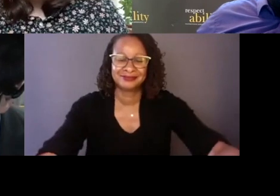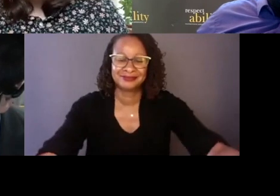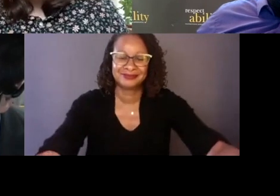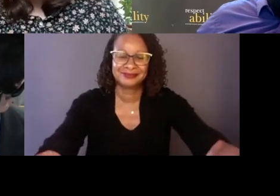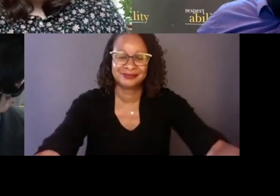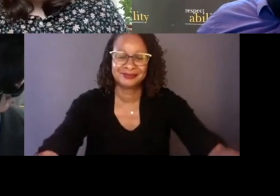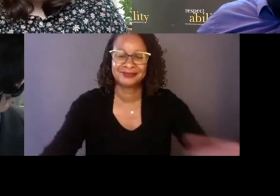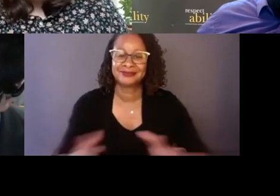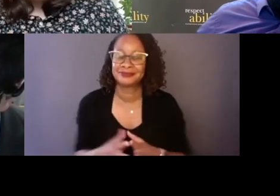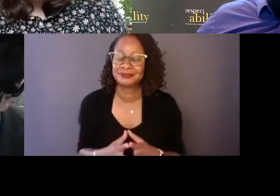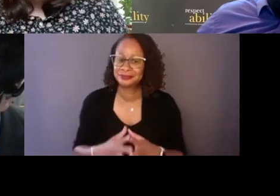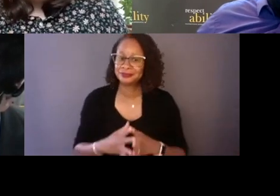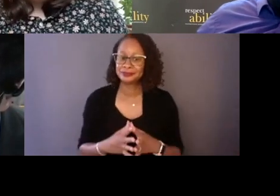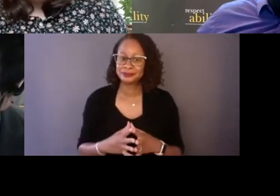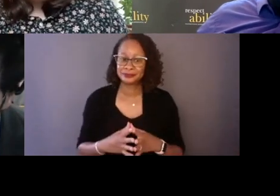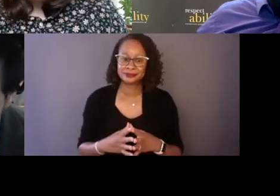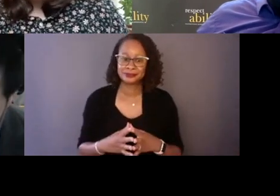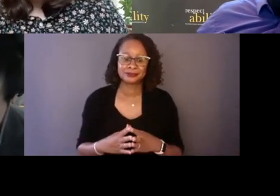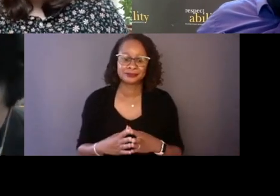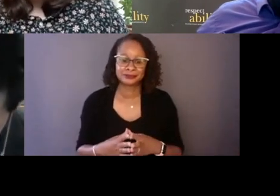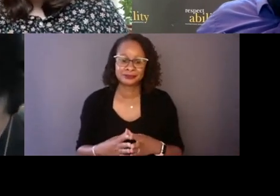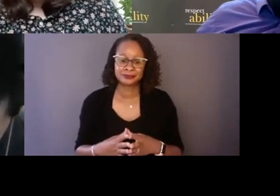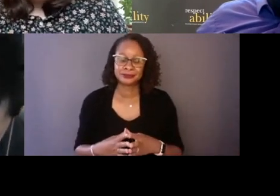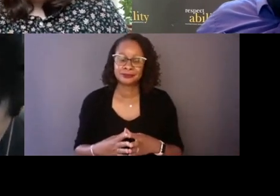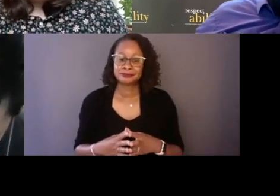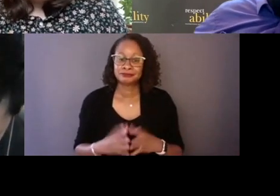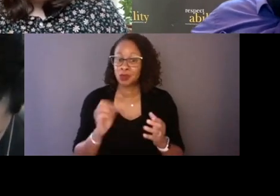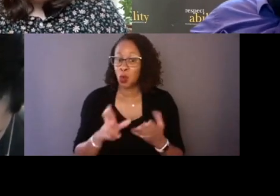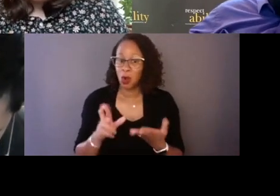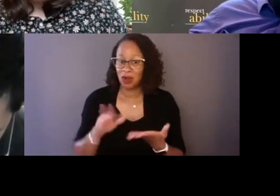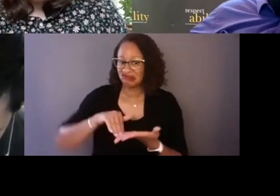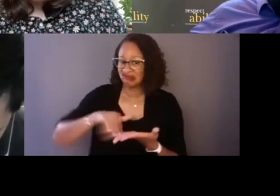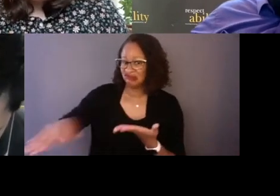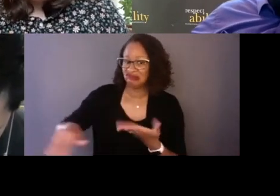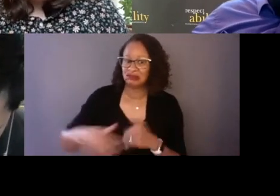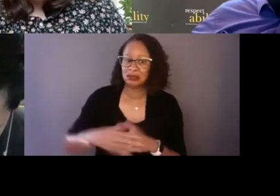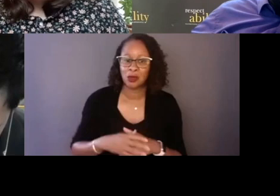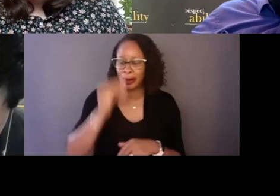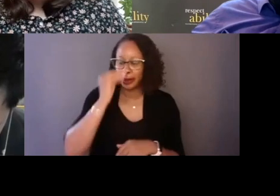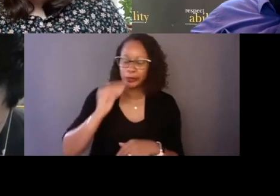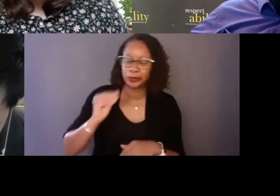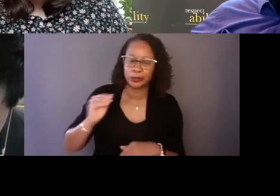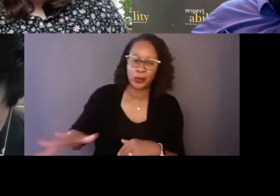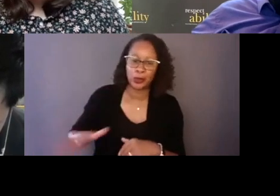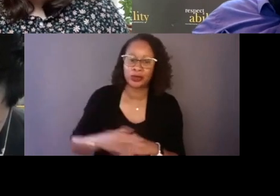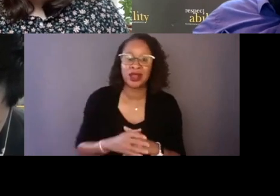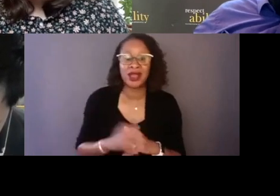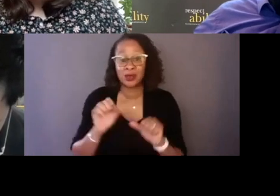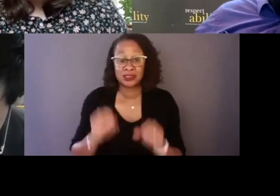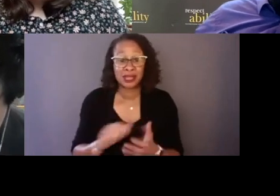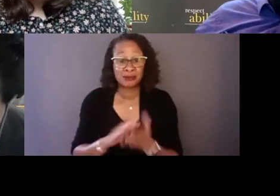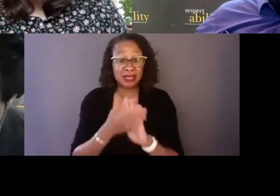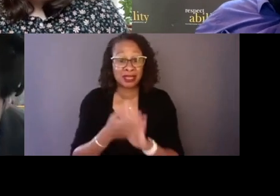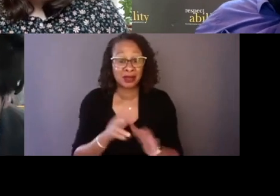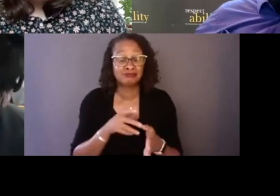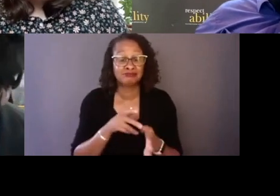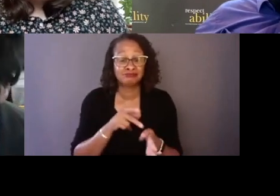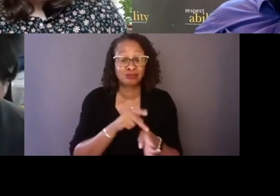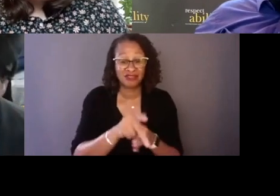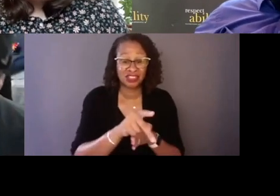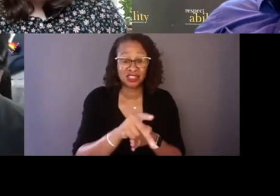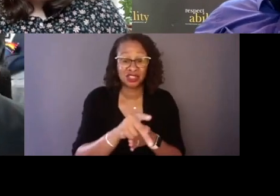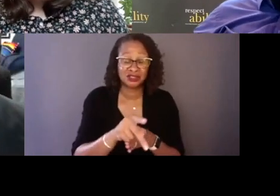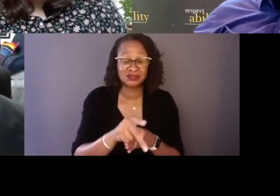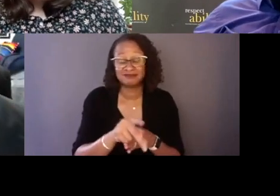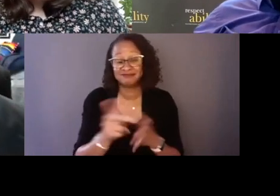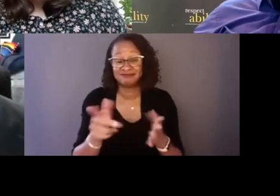organization? Or at least disregarded, which could be social or professional. So,